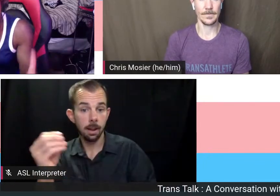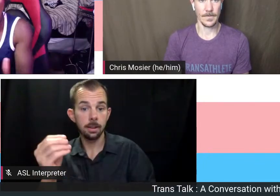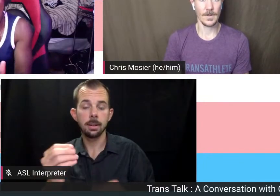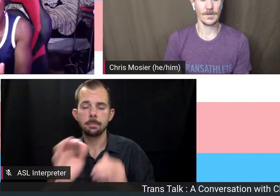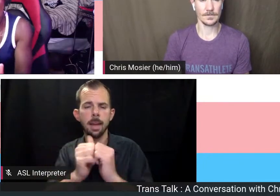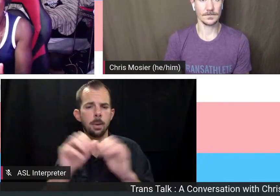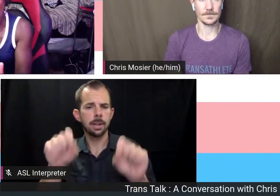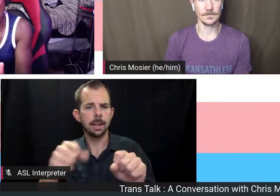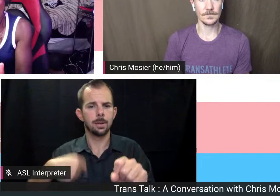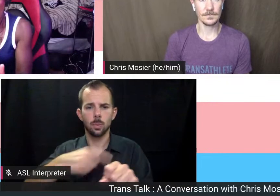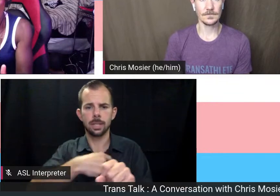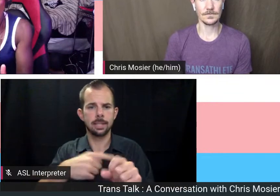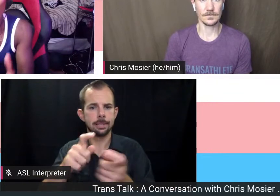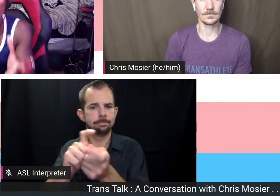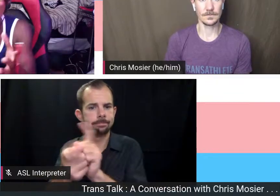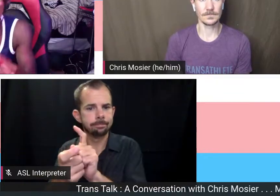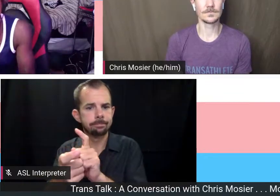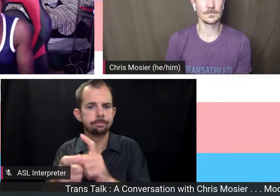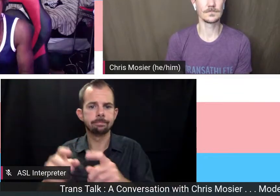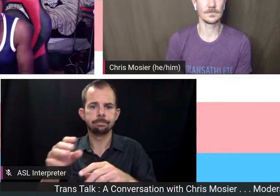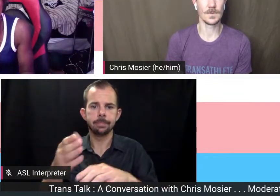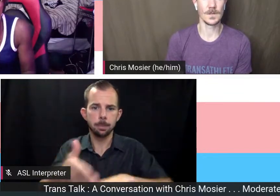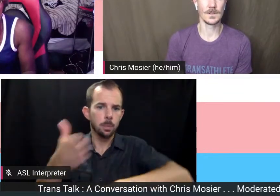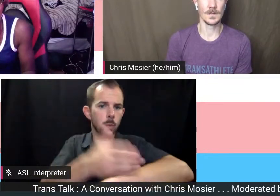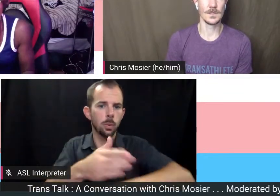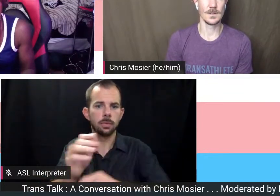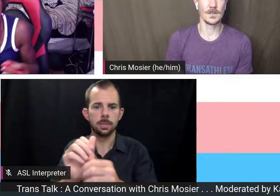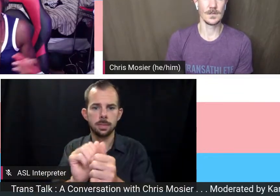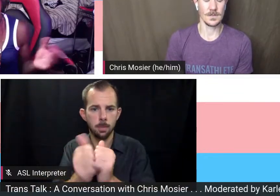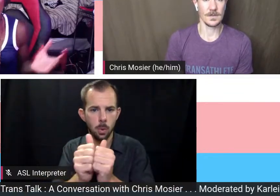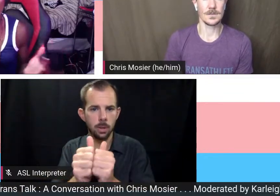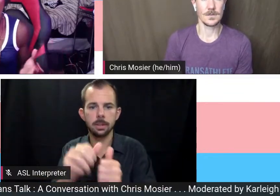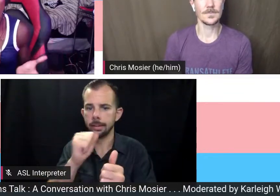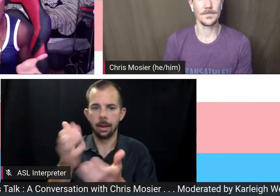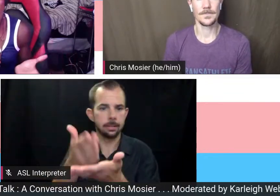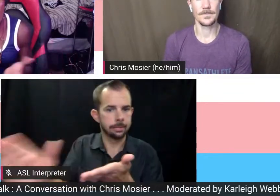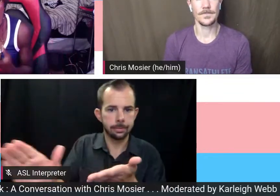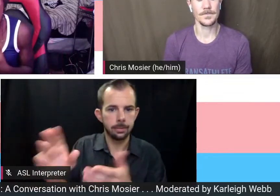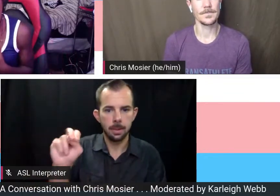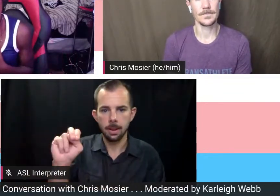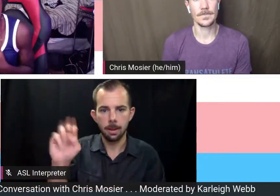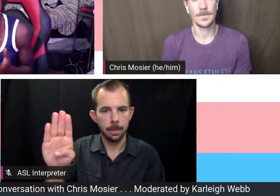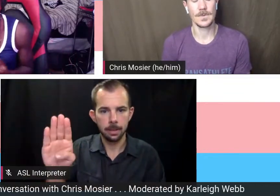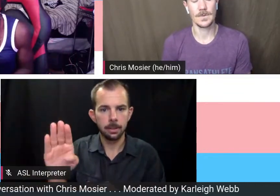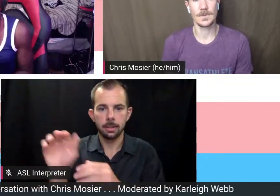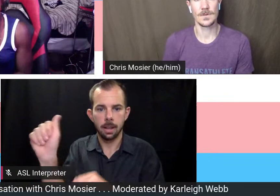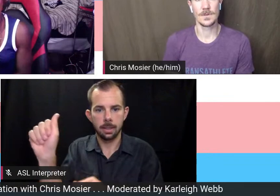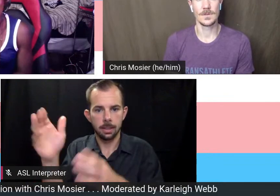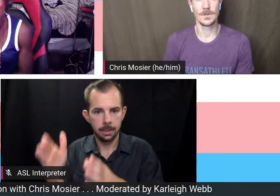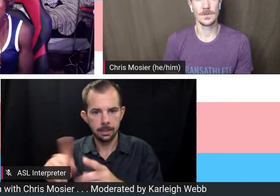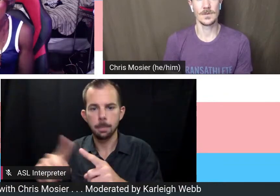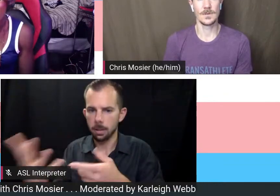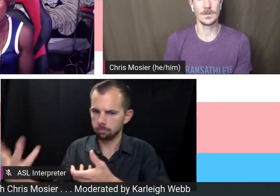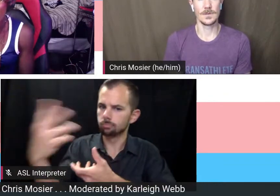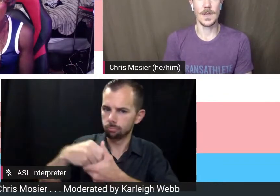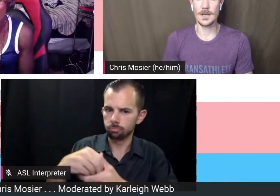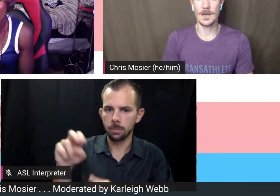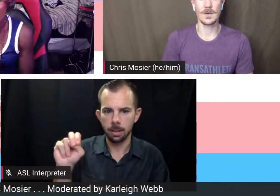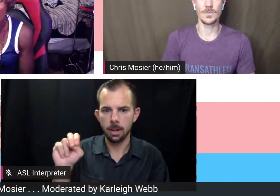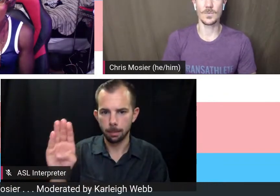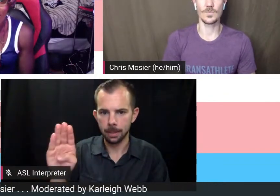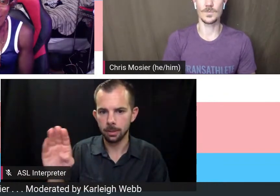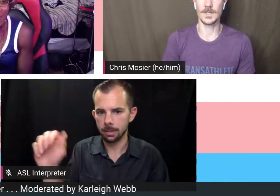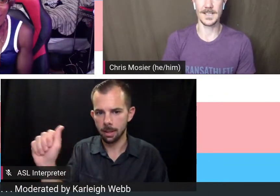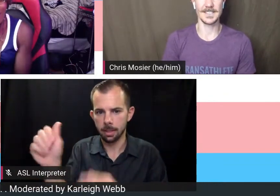are not excluded, but are included? What are some of the possibilities of where we could go next?